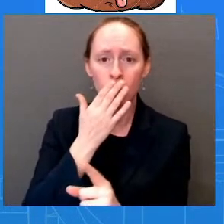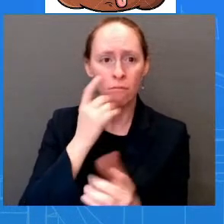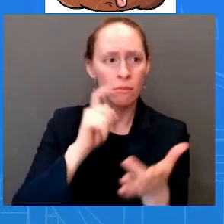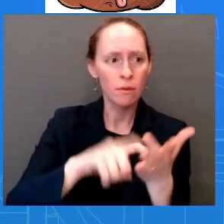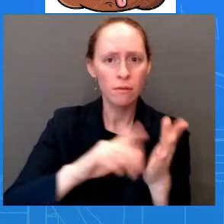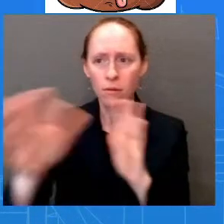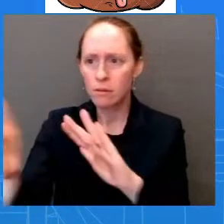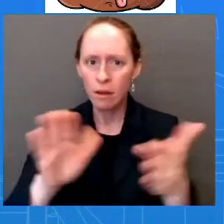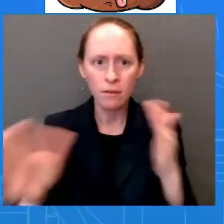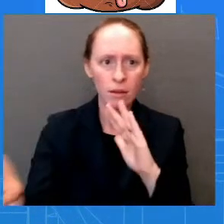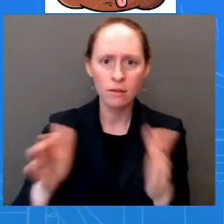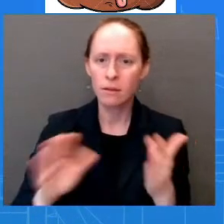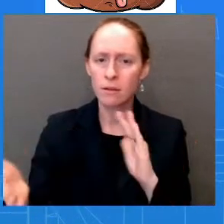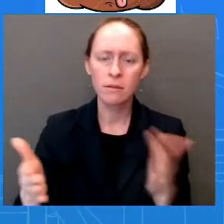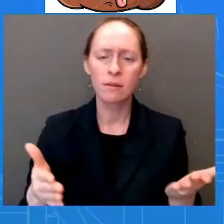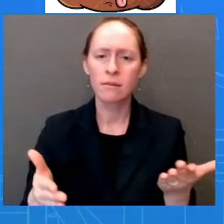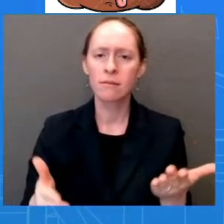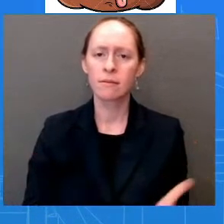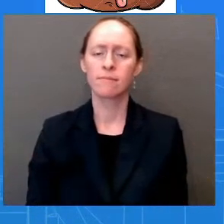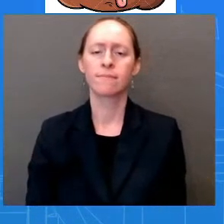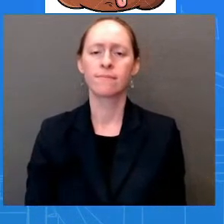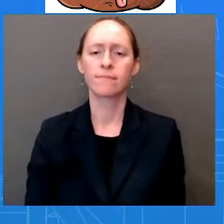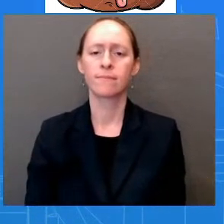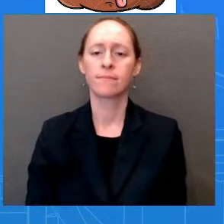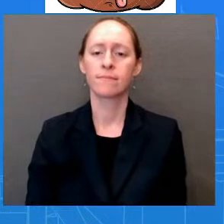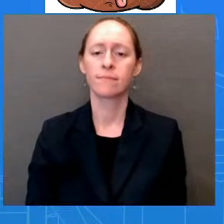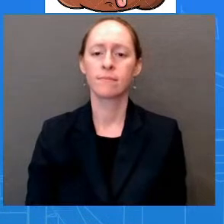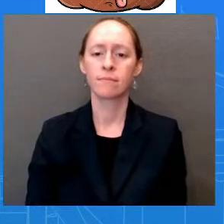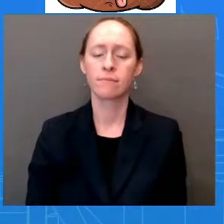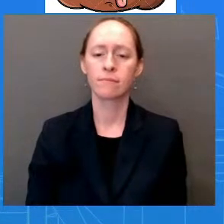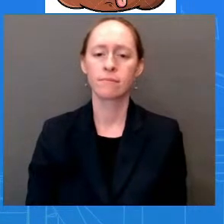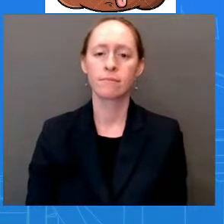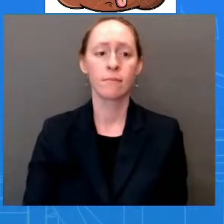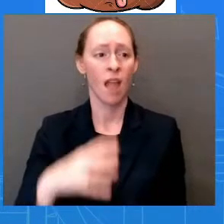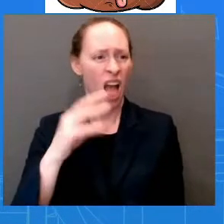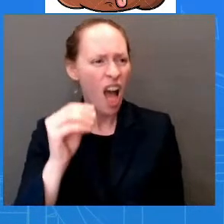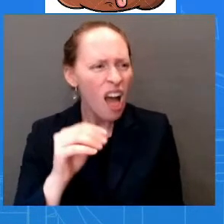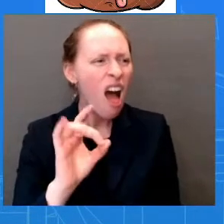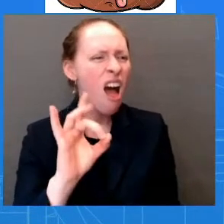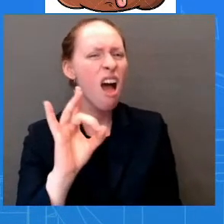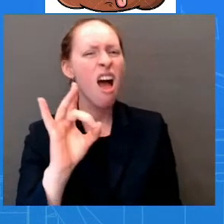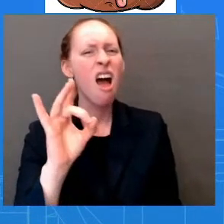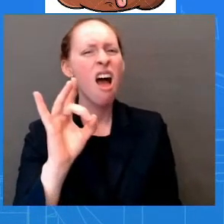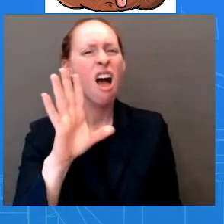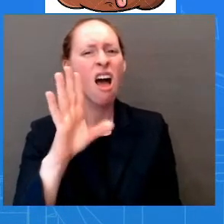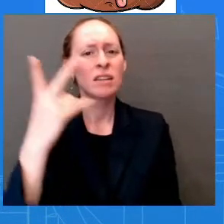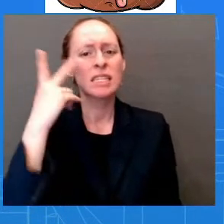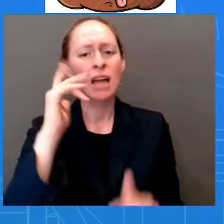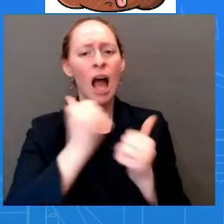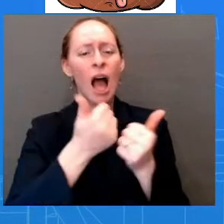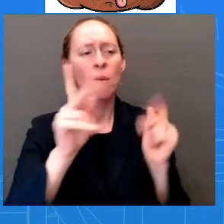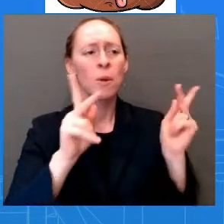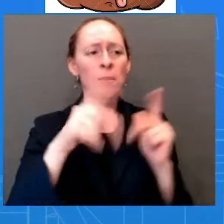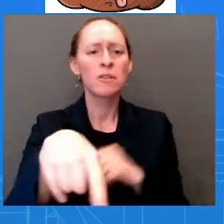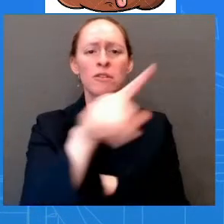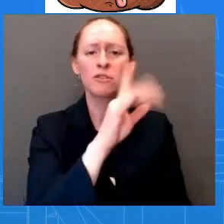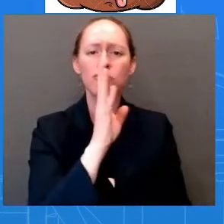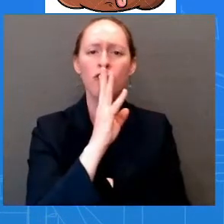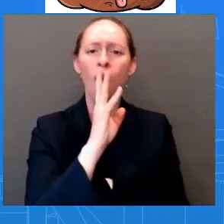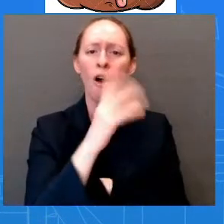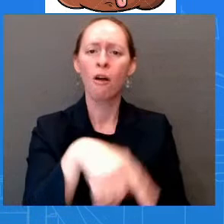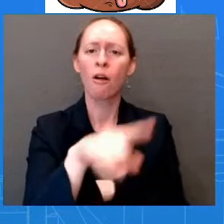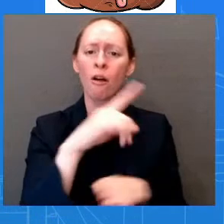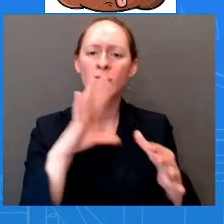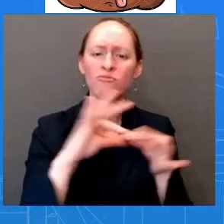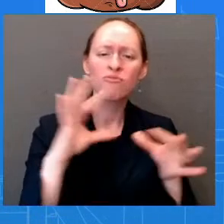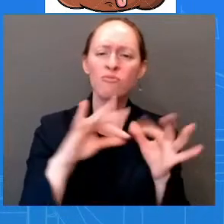threats against the LGBTQI+ people across the country. Has a wiener, it's a boy. Pretty sure that's how that works.